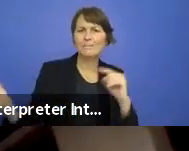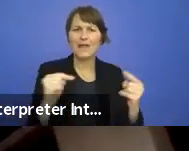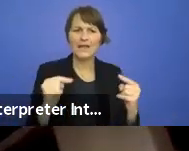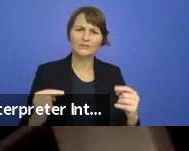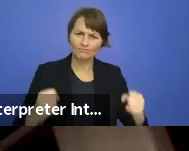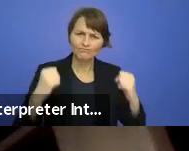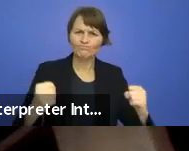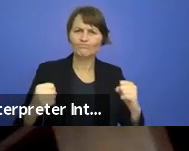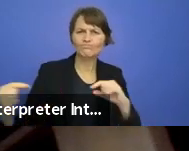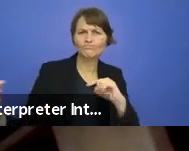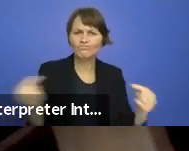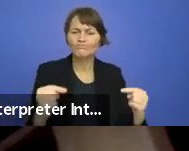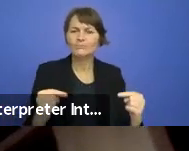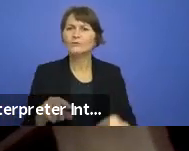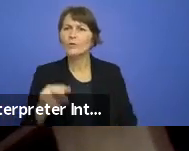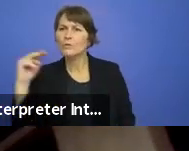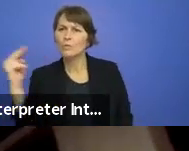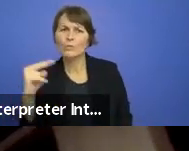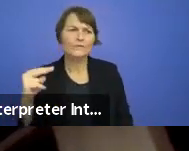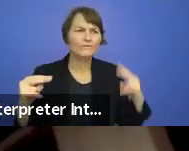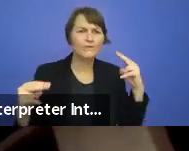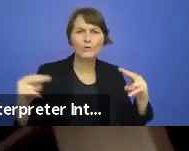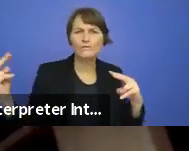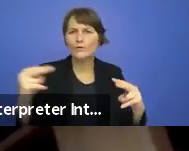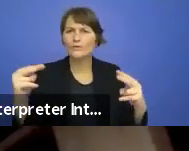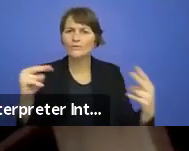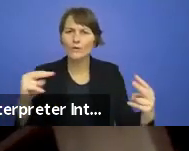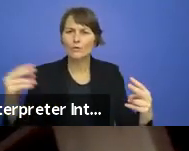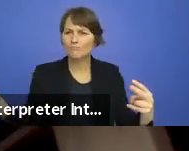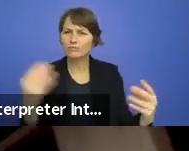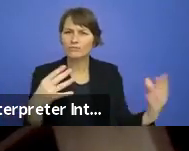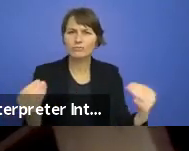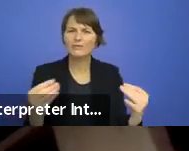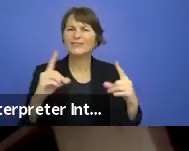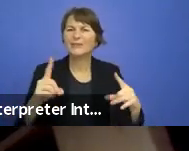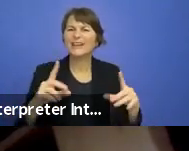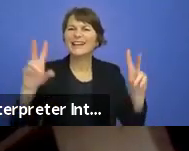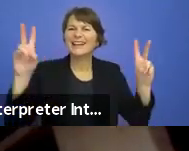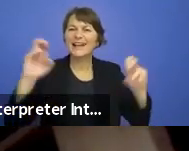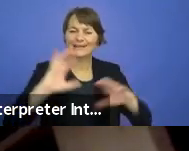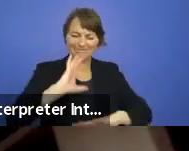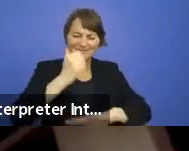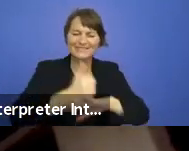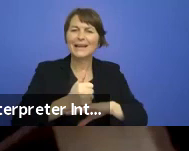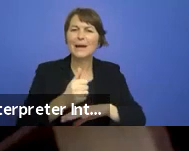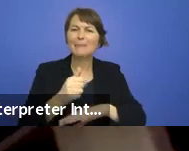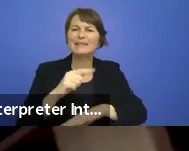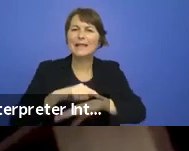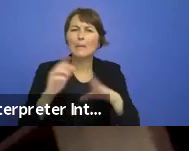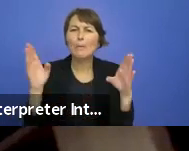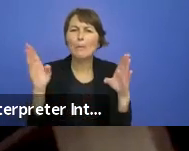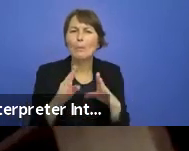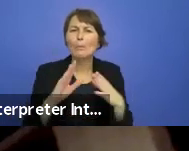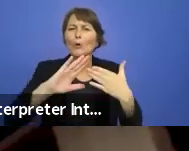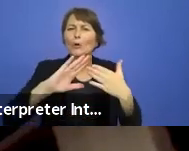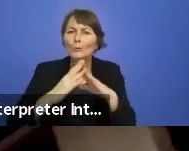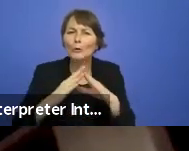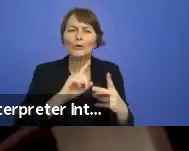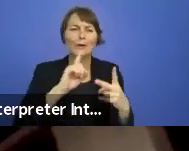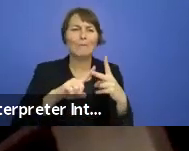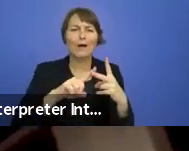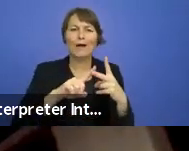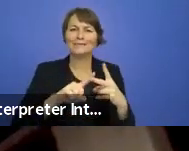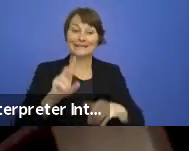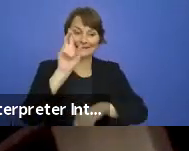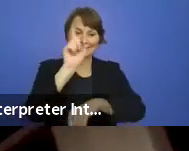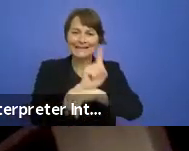contradictory perspectives to create a sort of temporary community, both on the stage and in the auditorium. But we